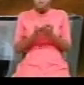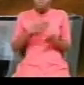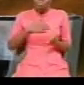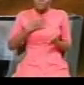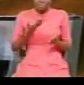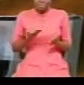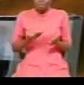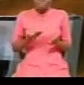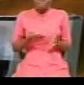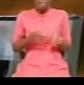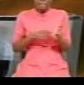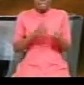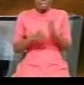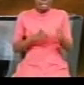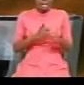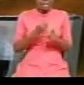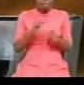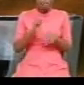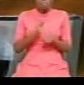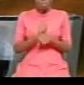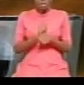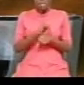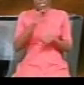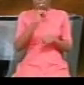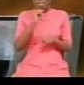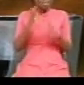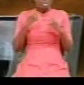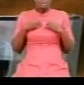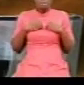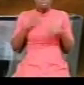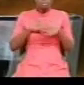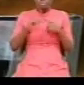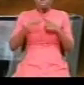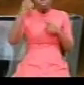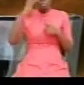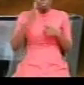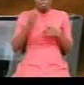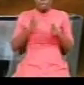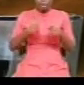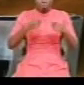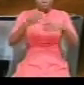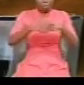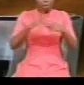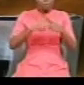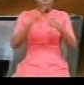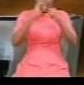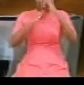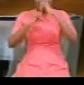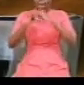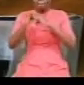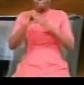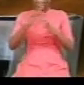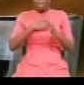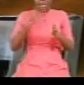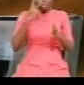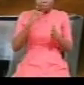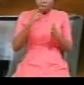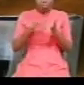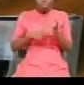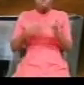goodwill. This kind of work, it's not acceptable unto God. Let's go back to Isaiah and see